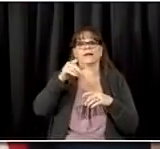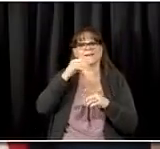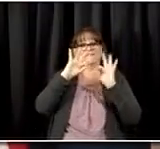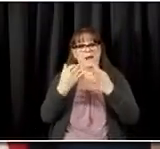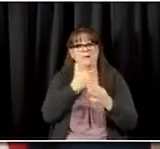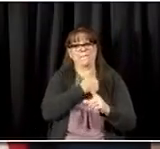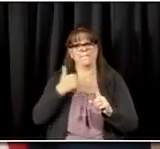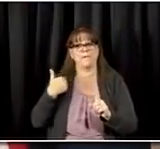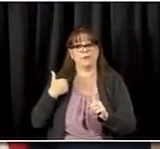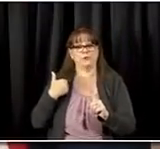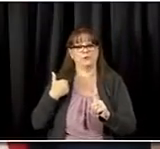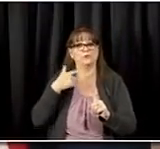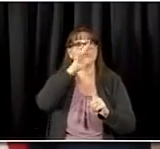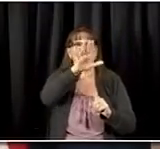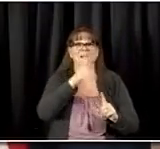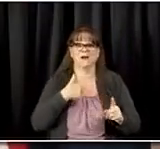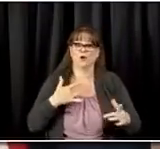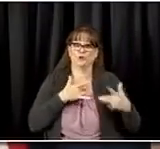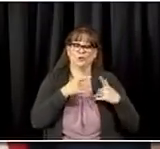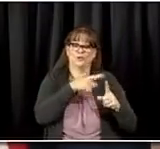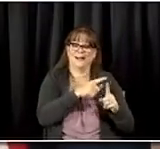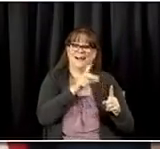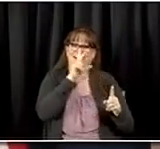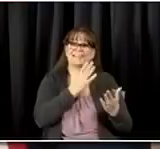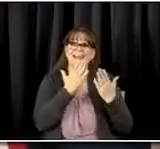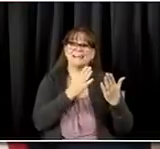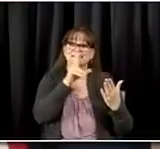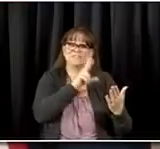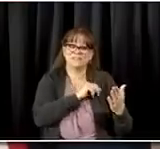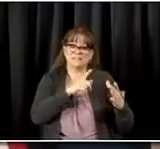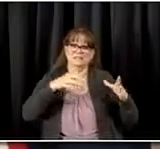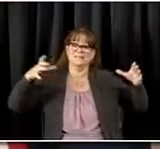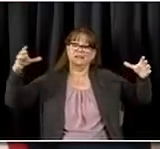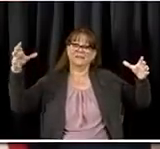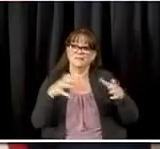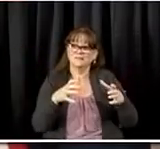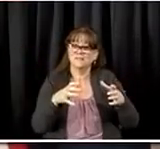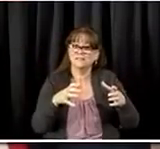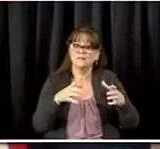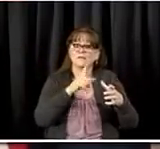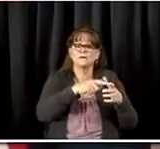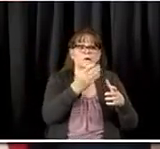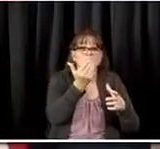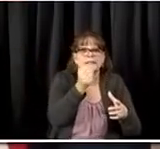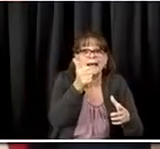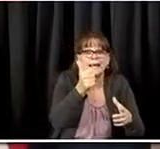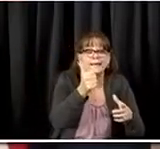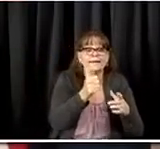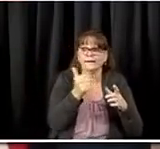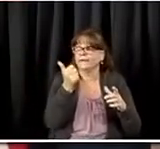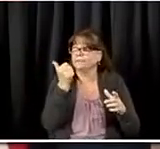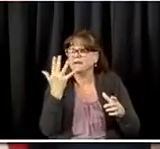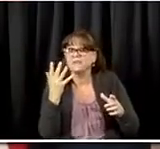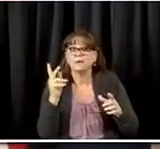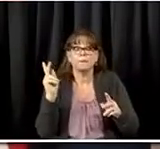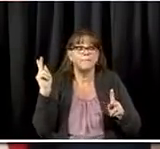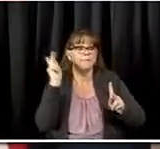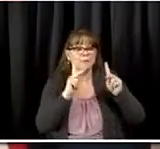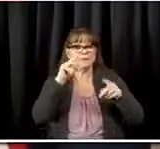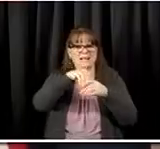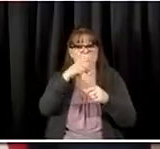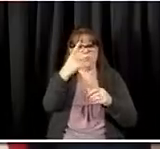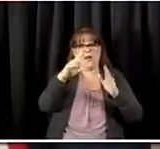Generally around Thanksgiving, you might have a larger group of people, 10 or 15 people, indoors,